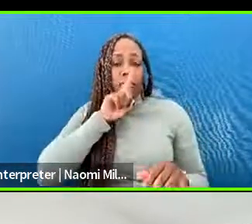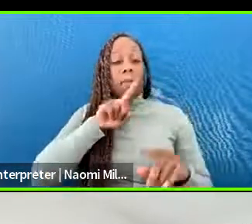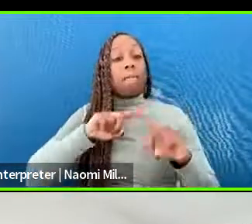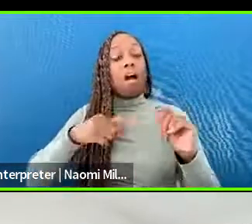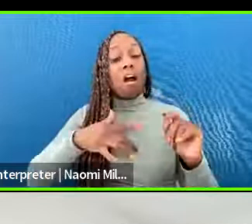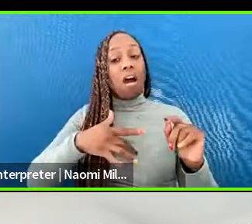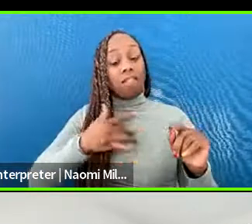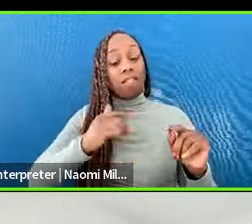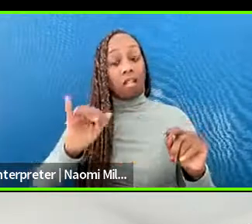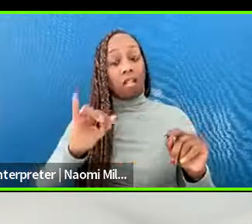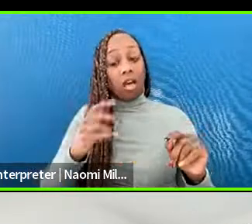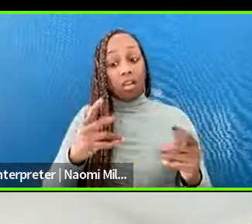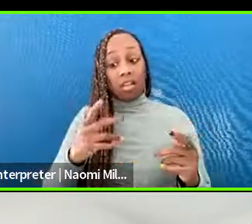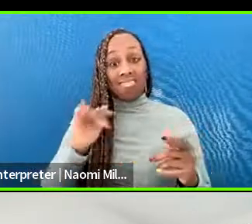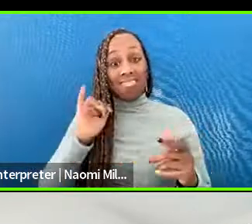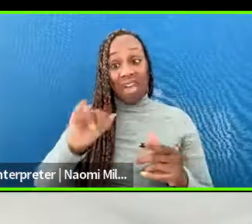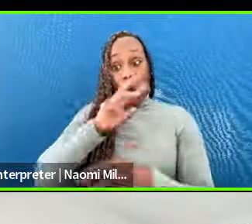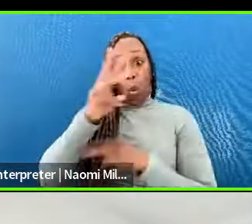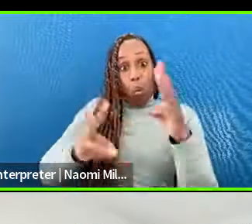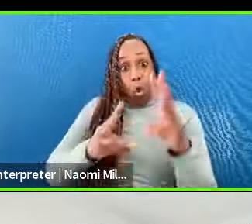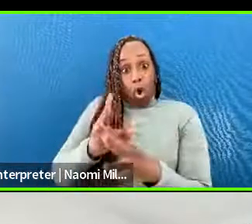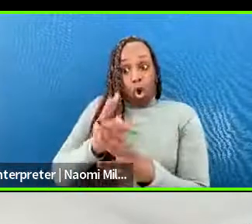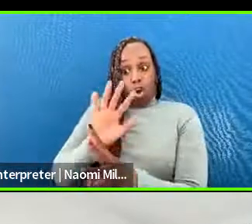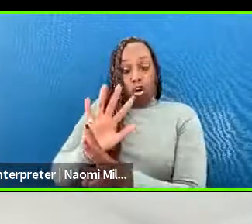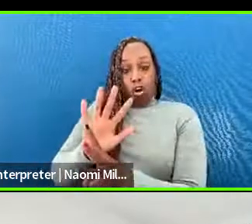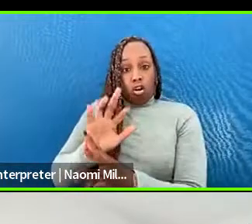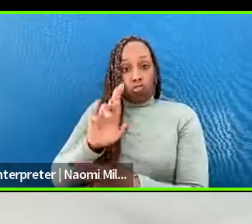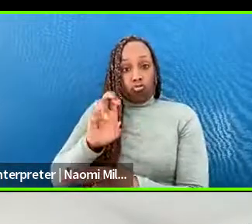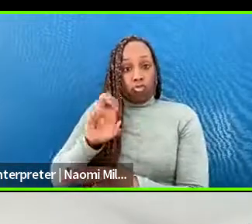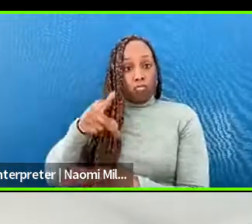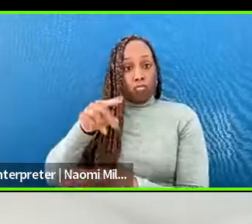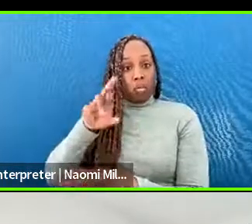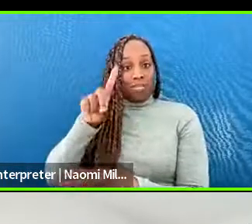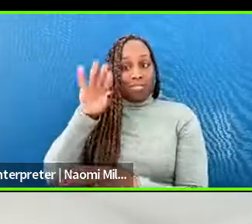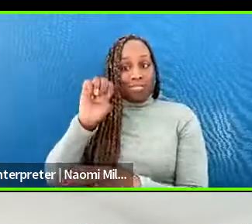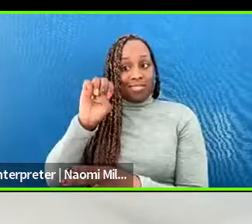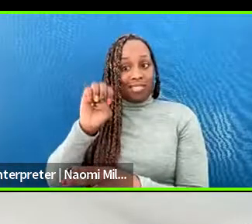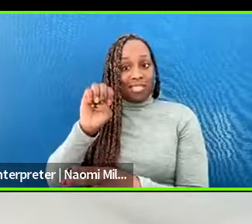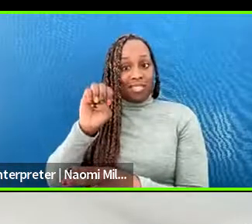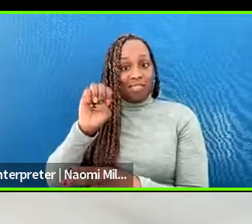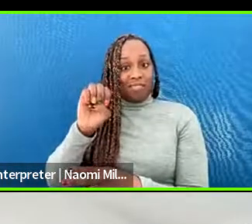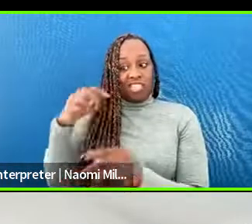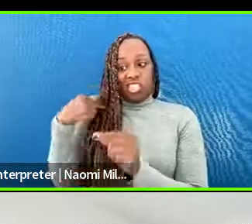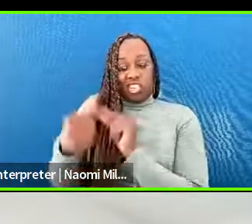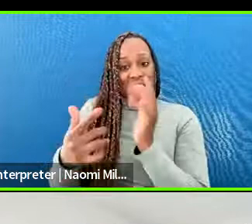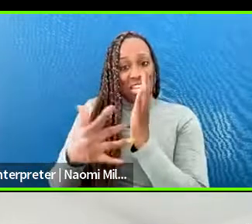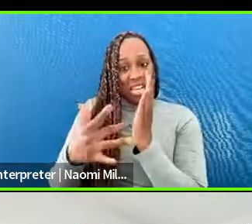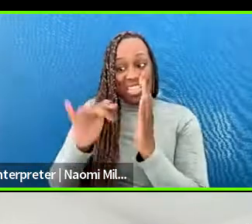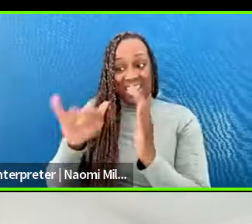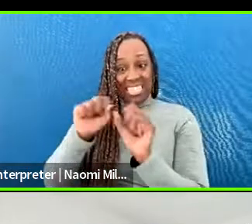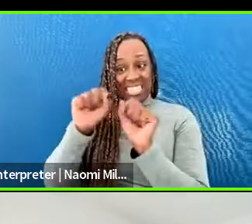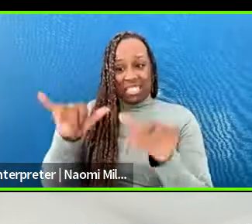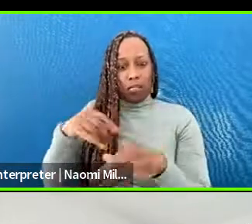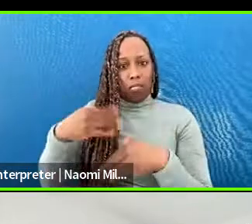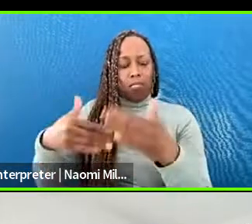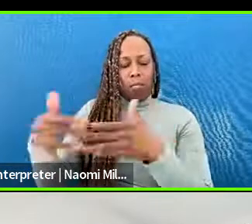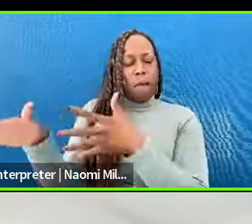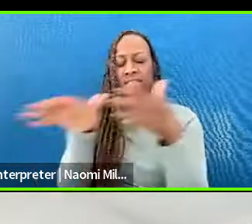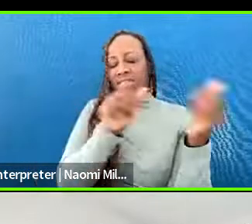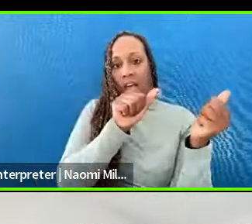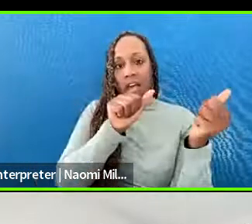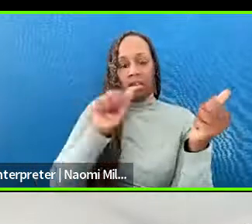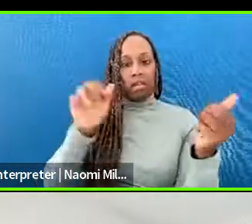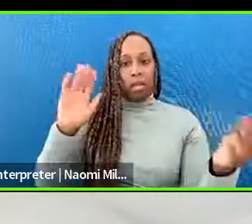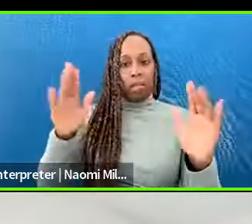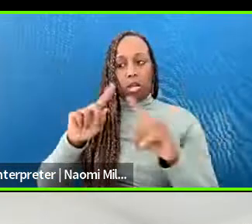entire world of reproductive genetic technologies and that whole system is moving faster than even